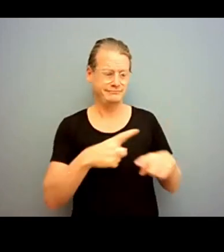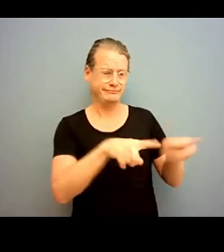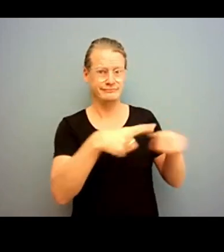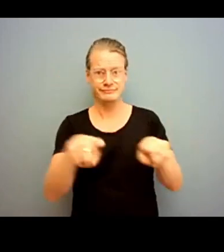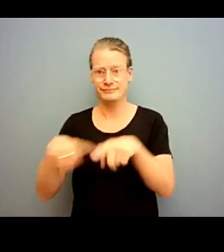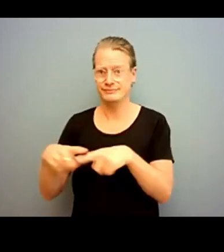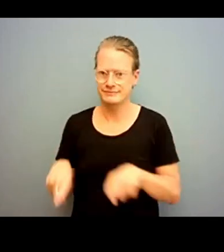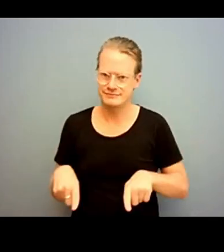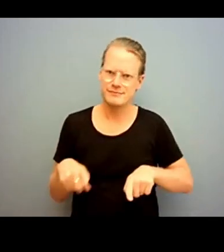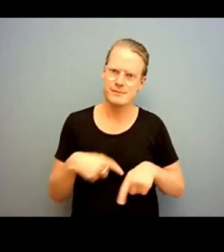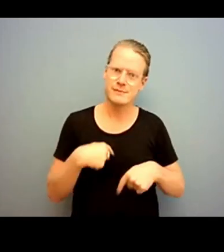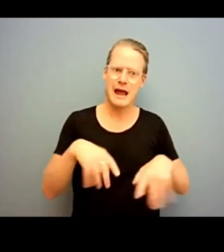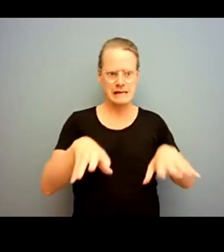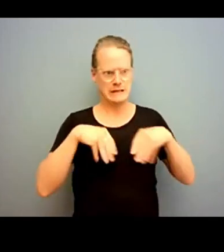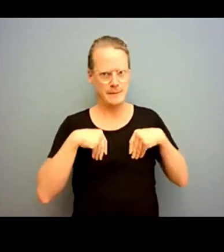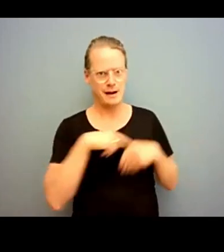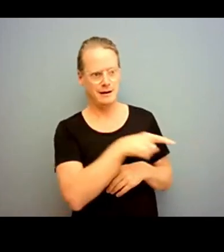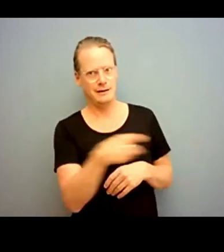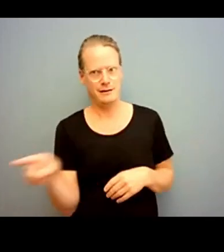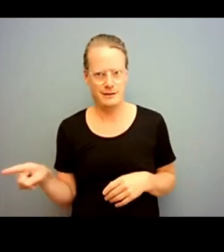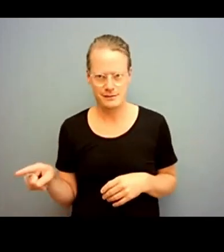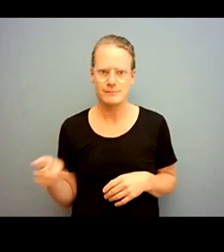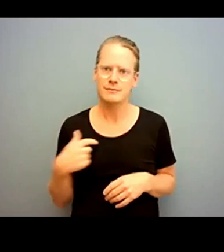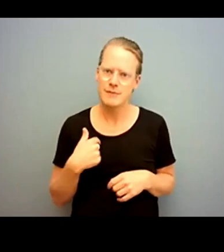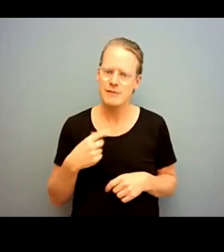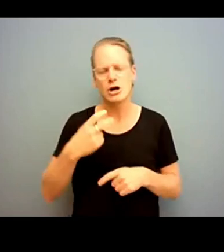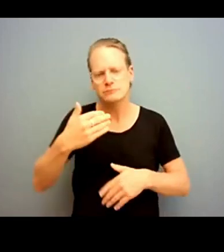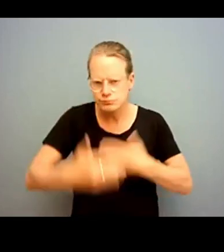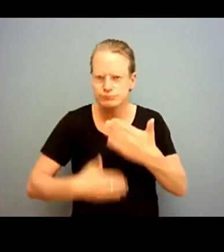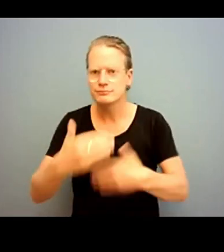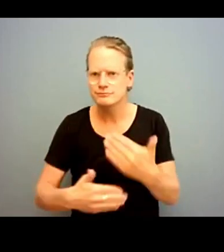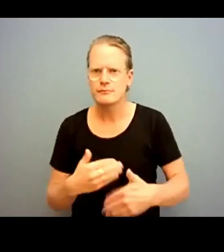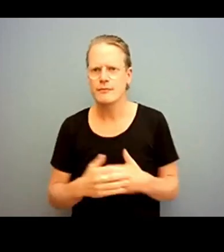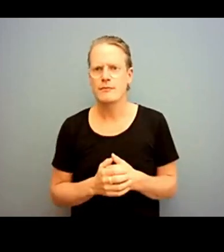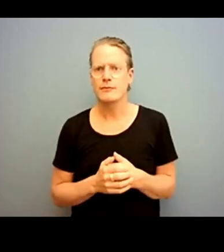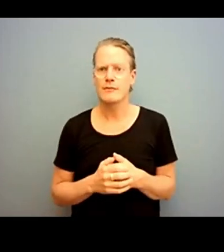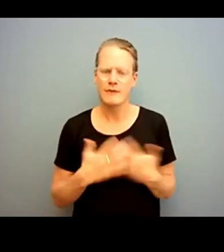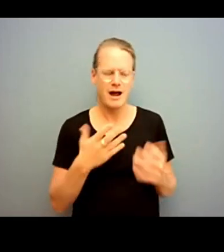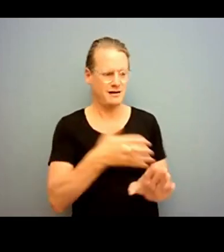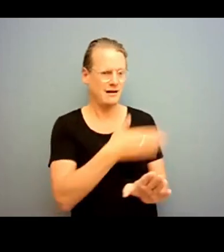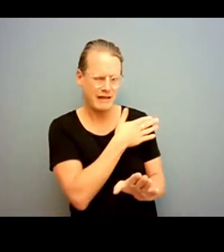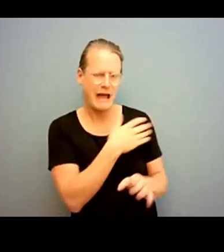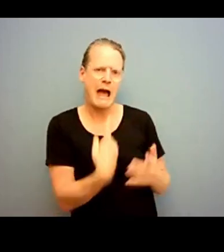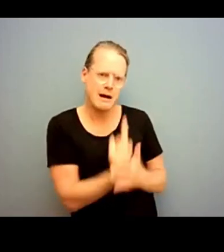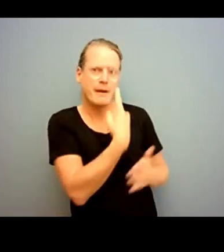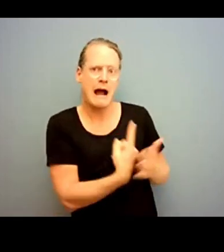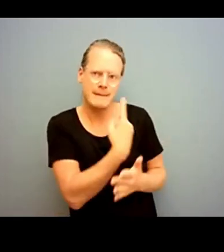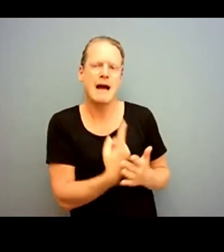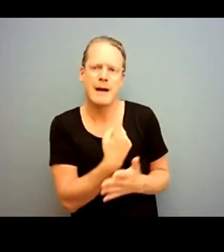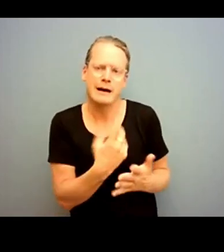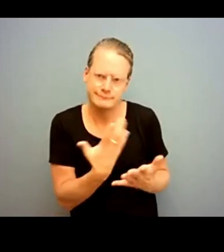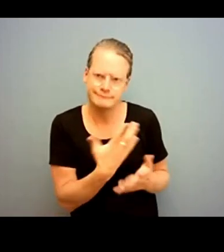the systemic wrongs done in the past. We have moved on. The series of UN